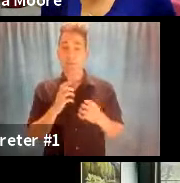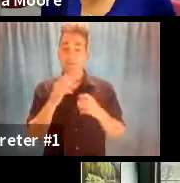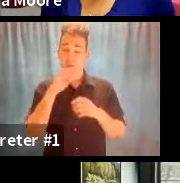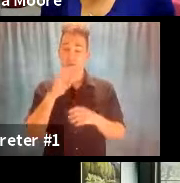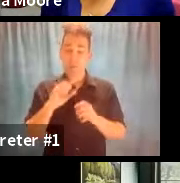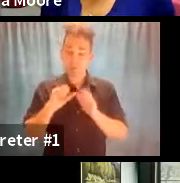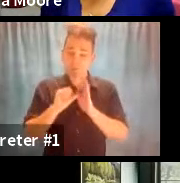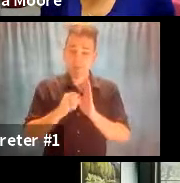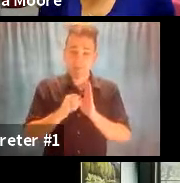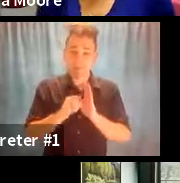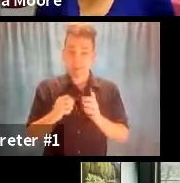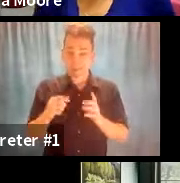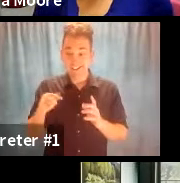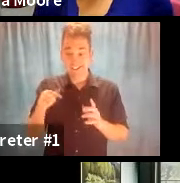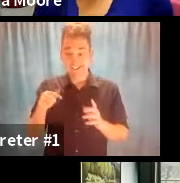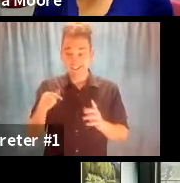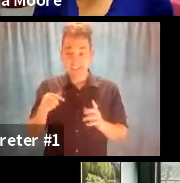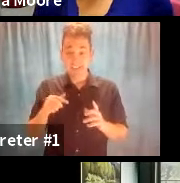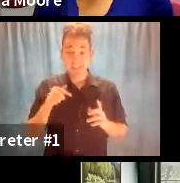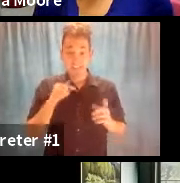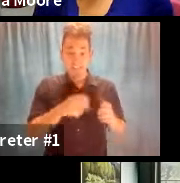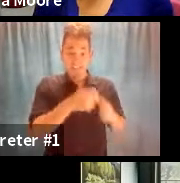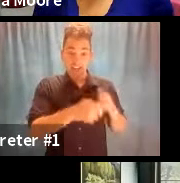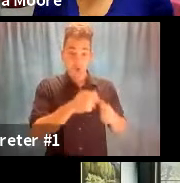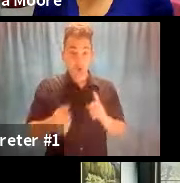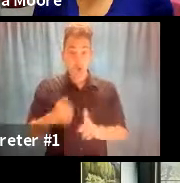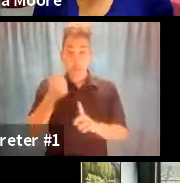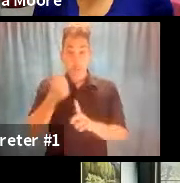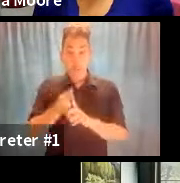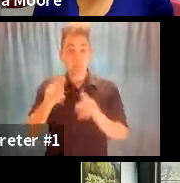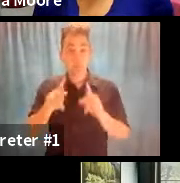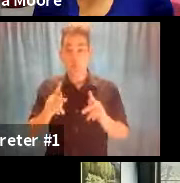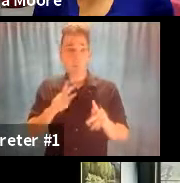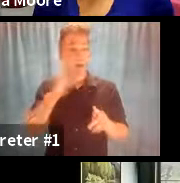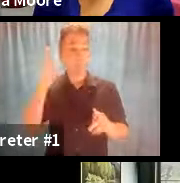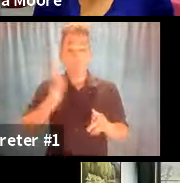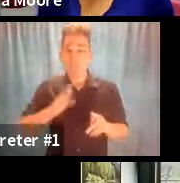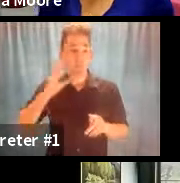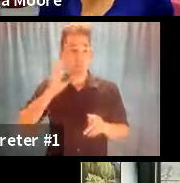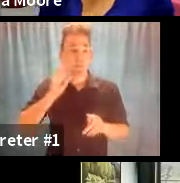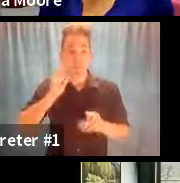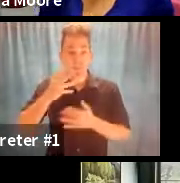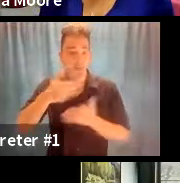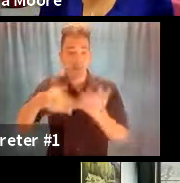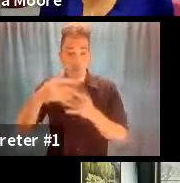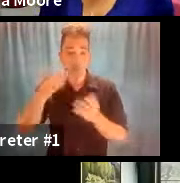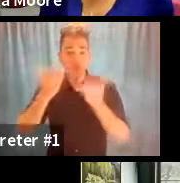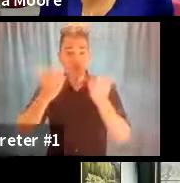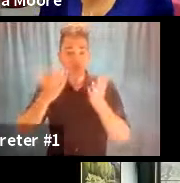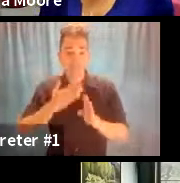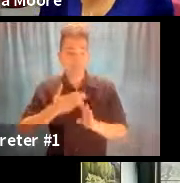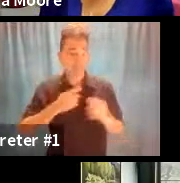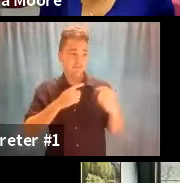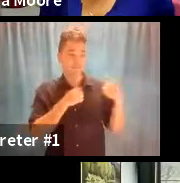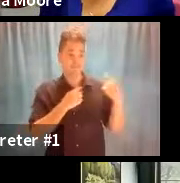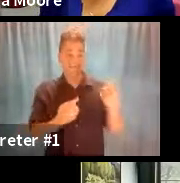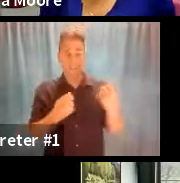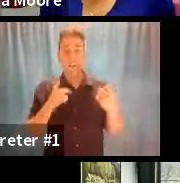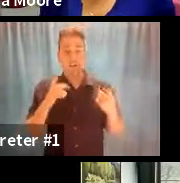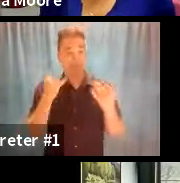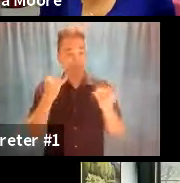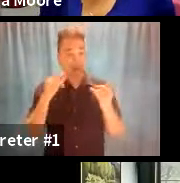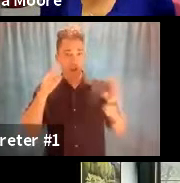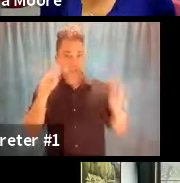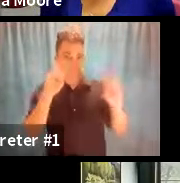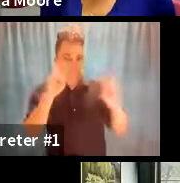are impacting folks that haven't used social services before in the past. And so as we're looking at funding for rapid rehousing and